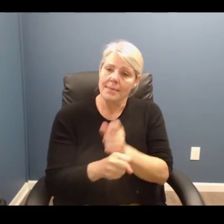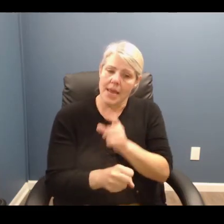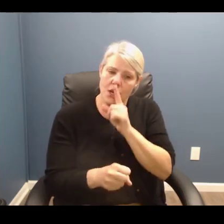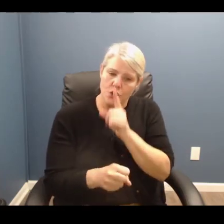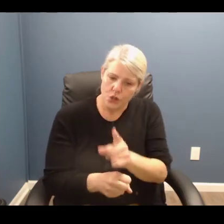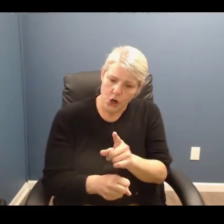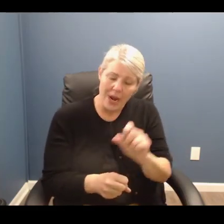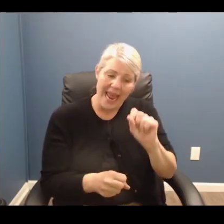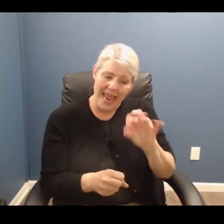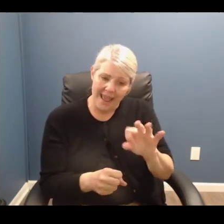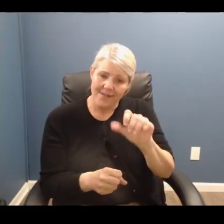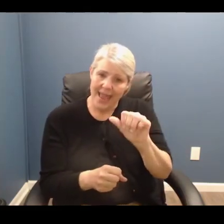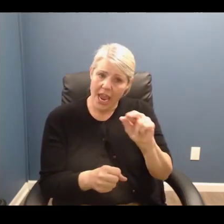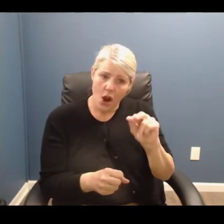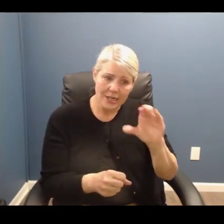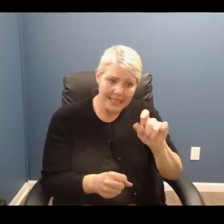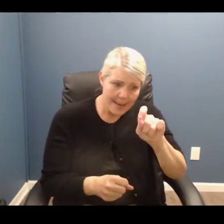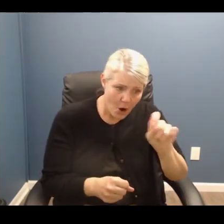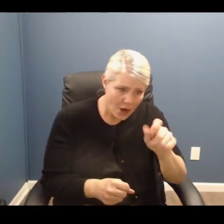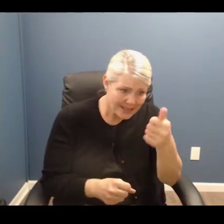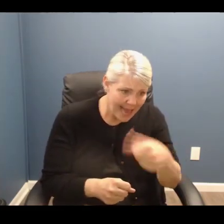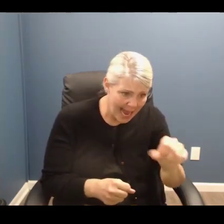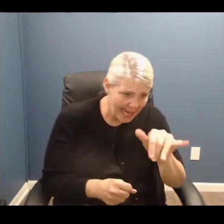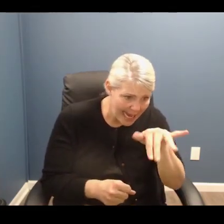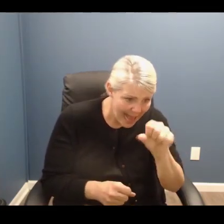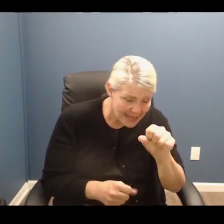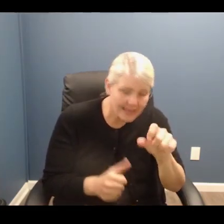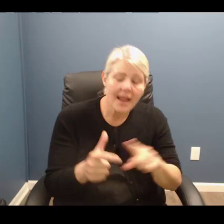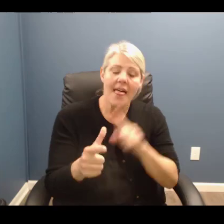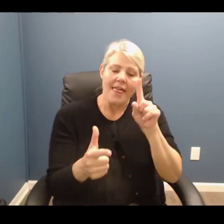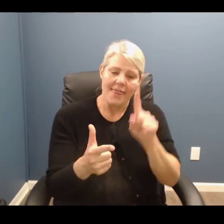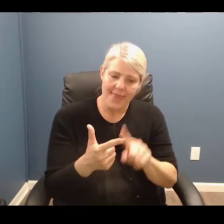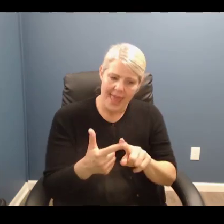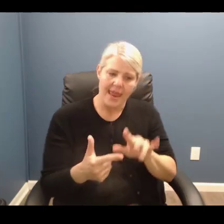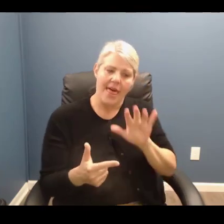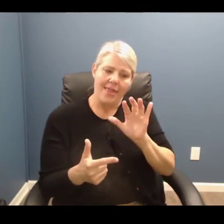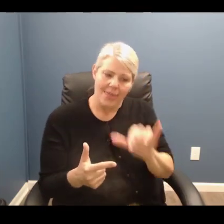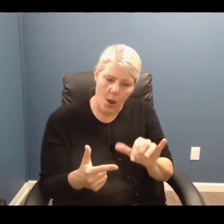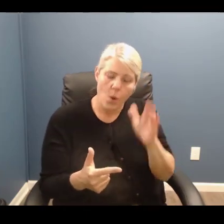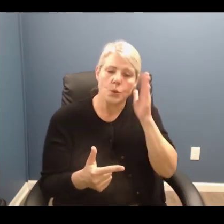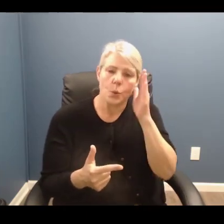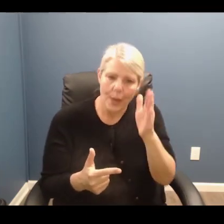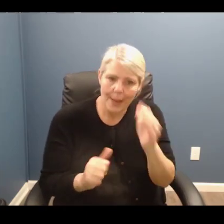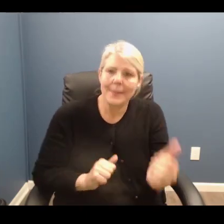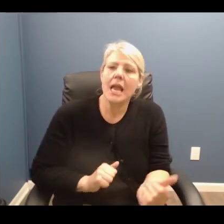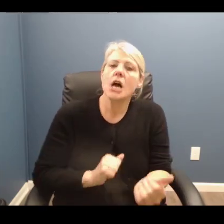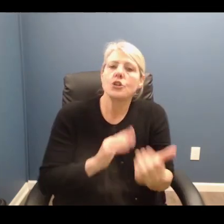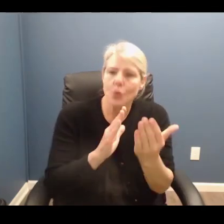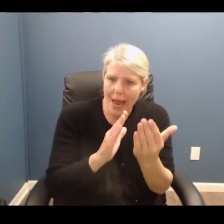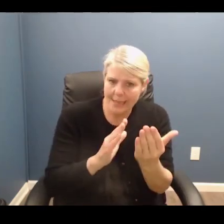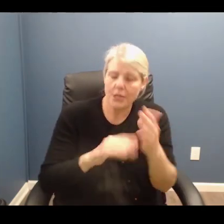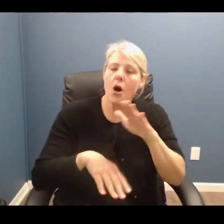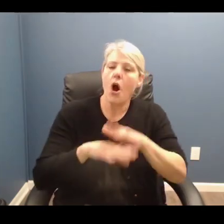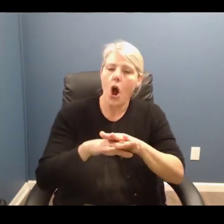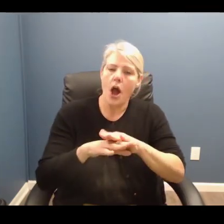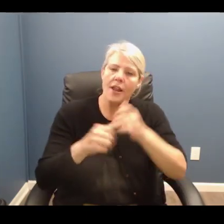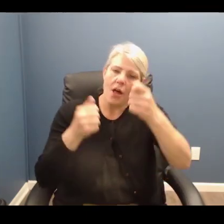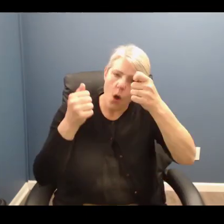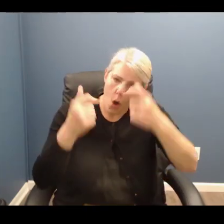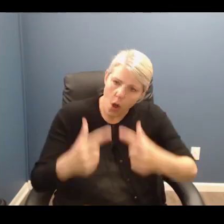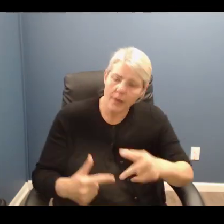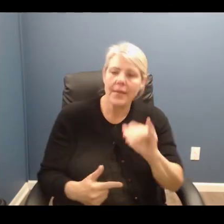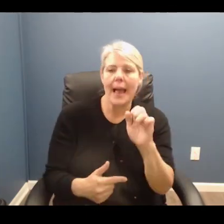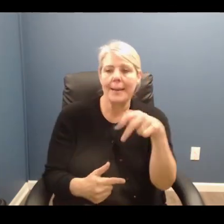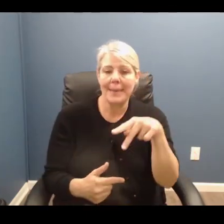the ARC marks any of the special factors yes, then those factors should be addressed throughout the entire